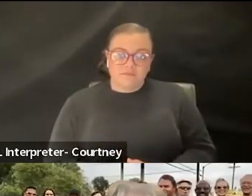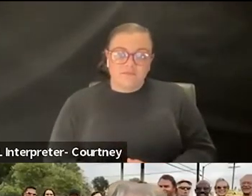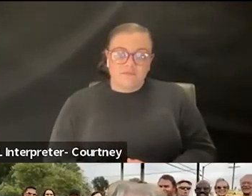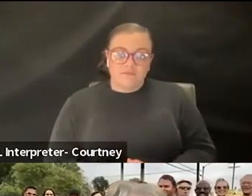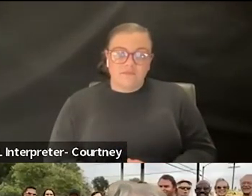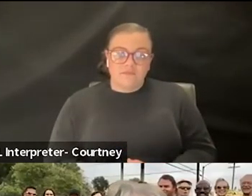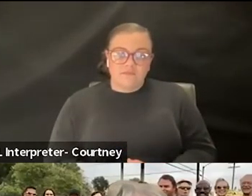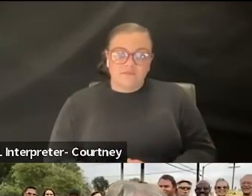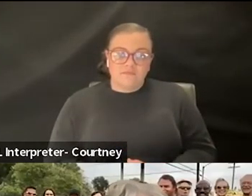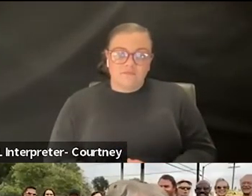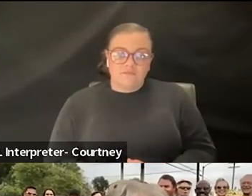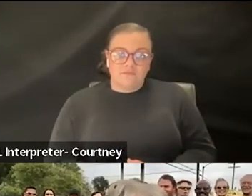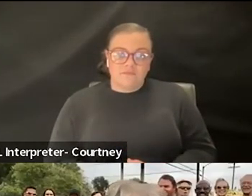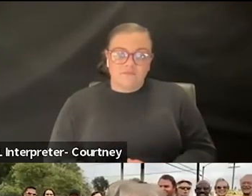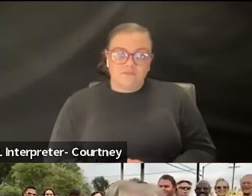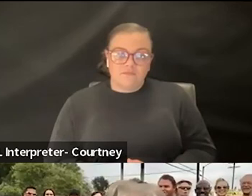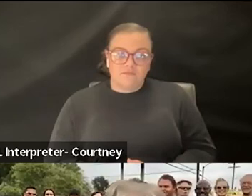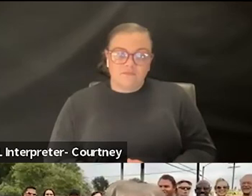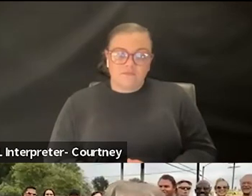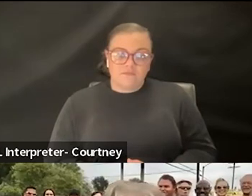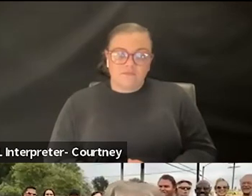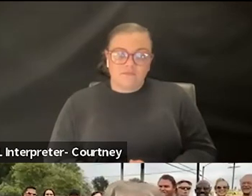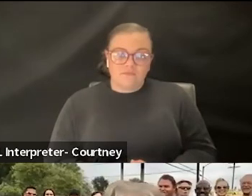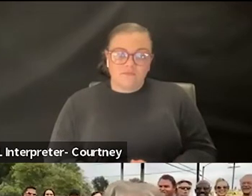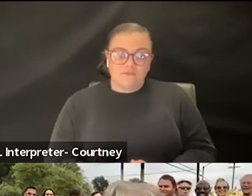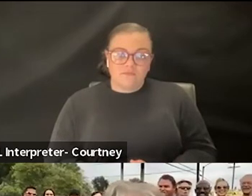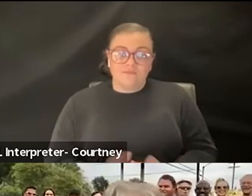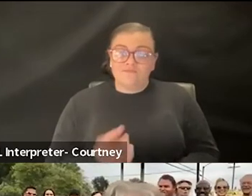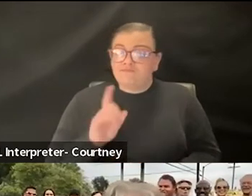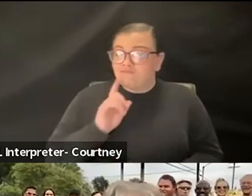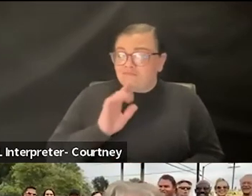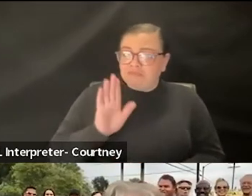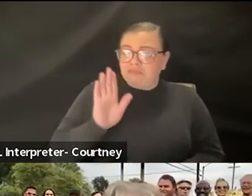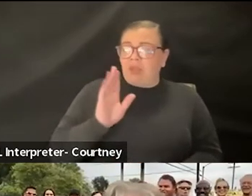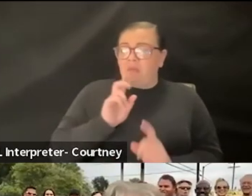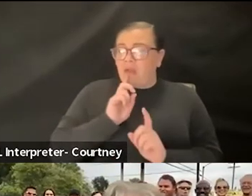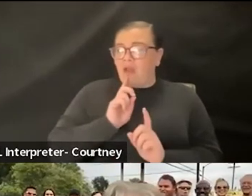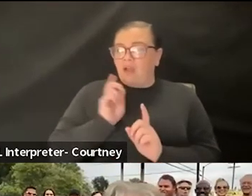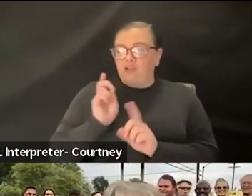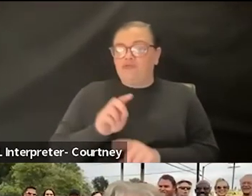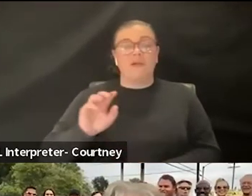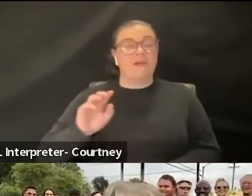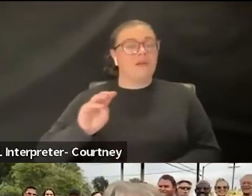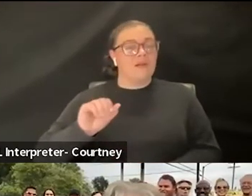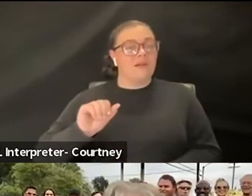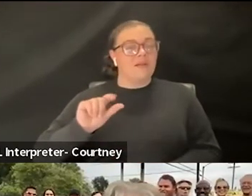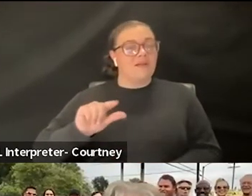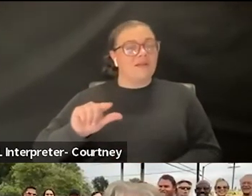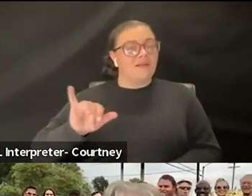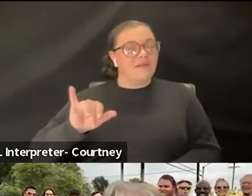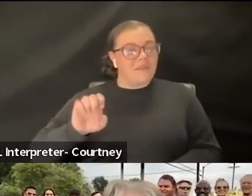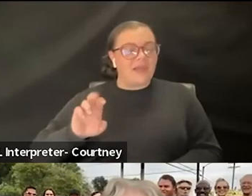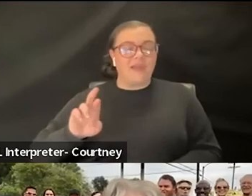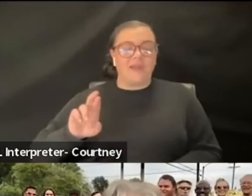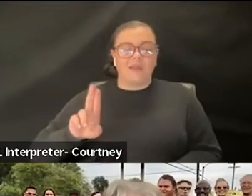Maggie Russell Brown, in one of the meetings that we've had with the Spanish Language